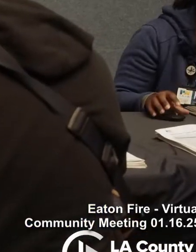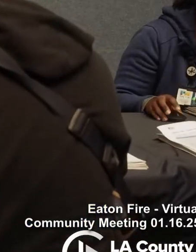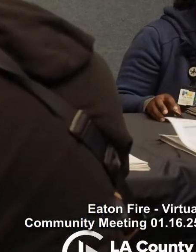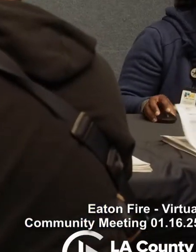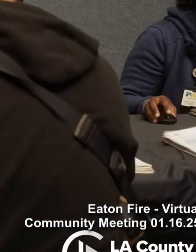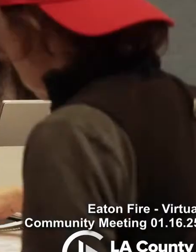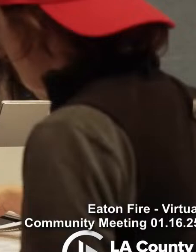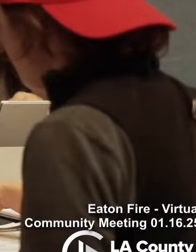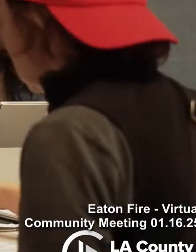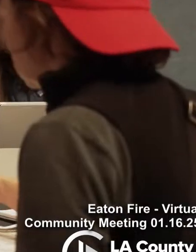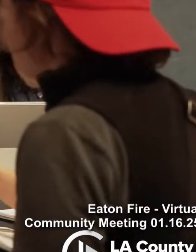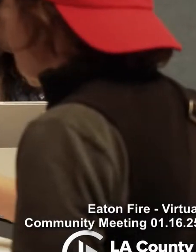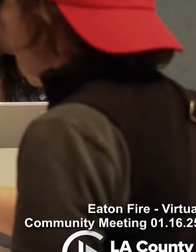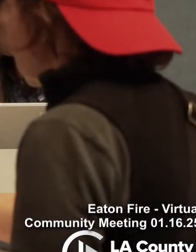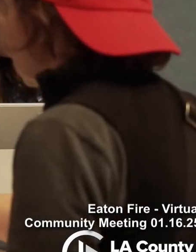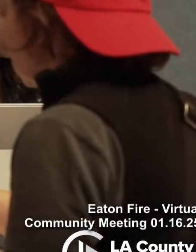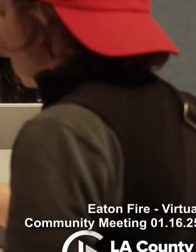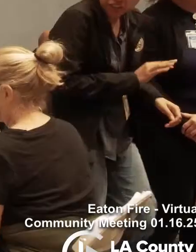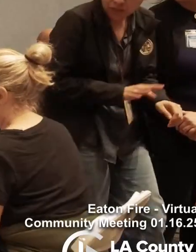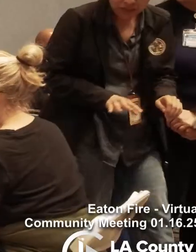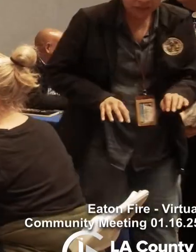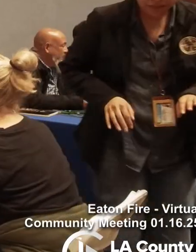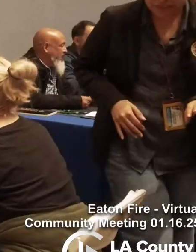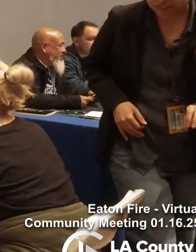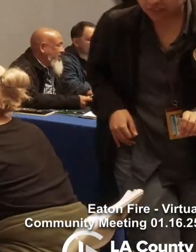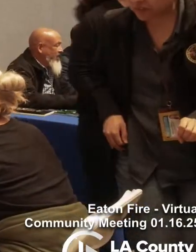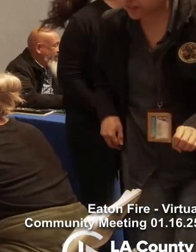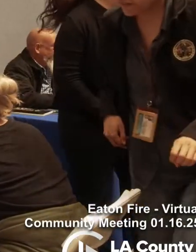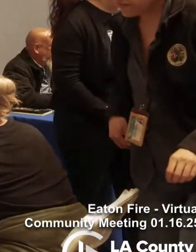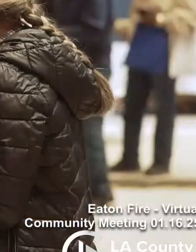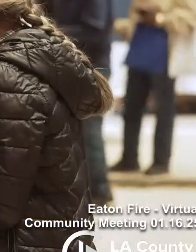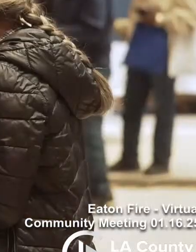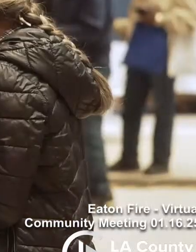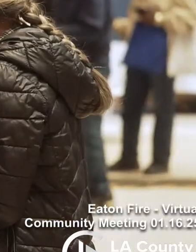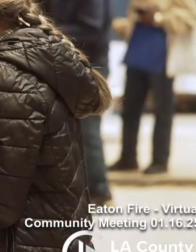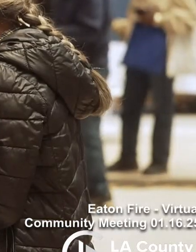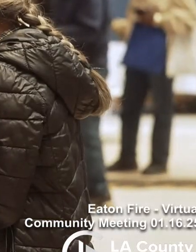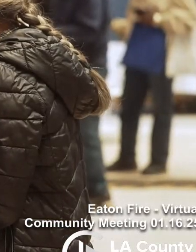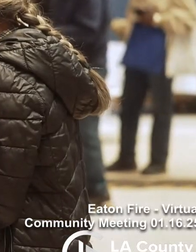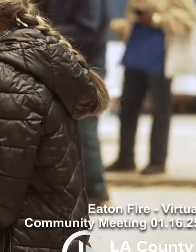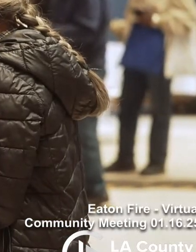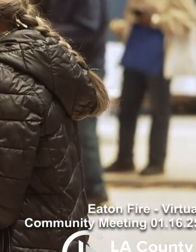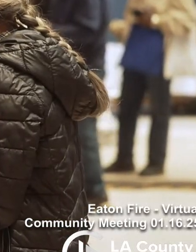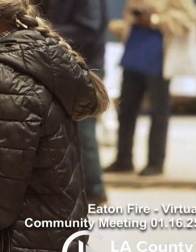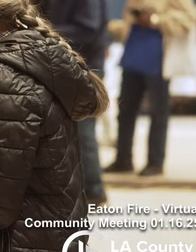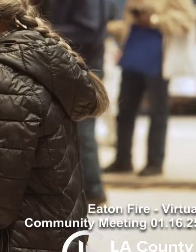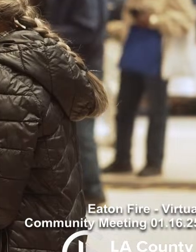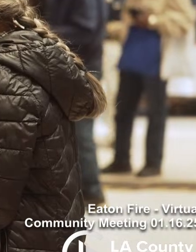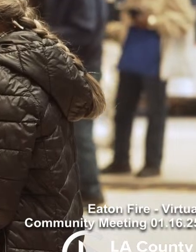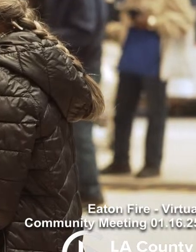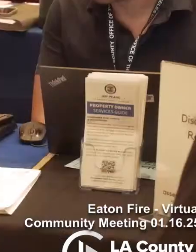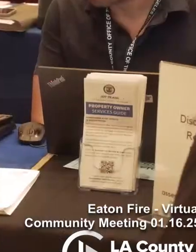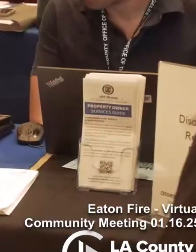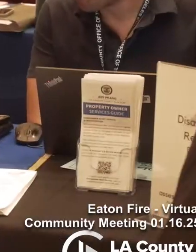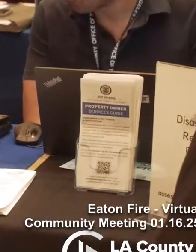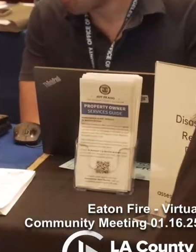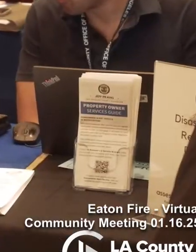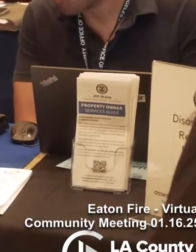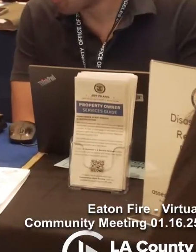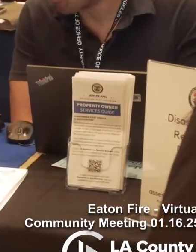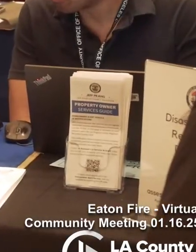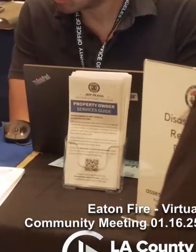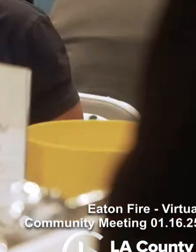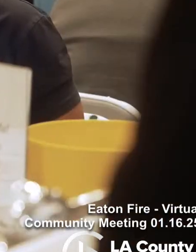intimate relationship with the nonprofits and people who have lost as they try to get back on their feet and try to get back to a normal way of life. One of the things